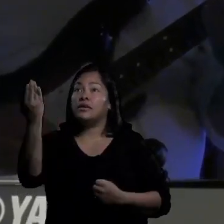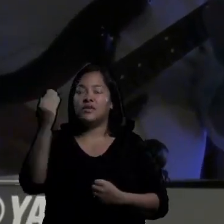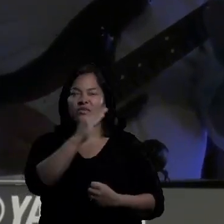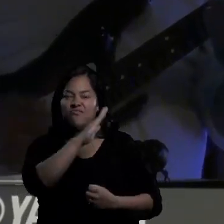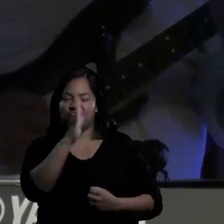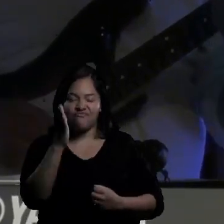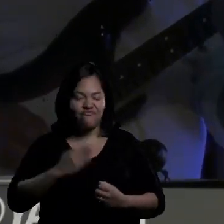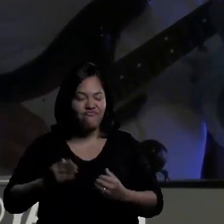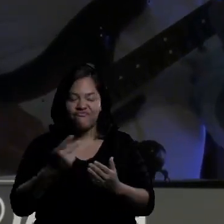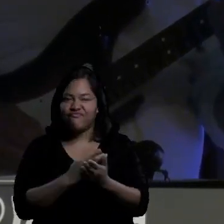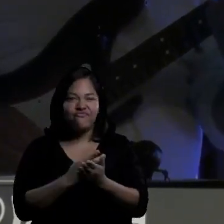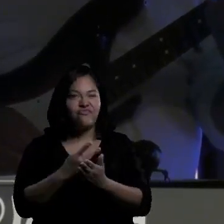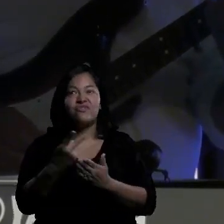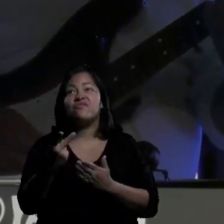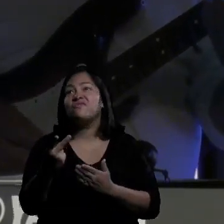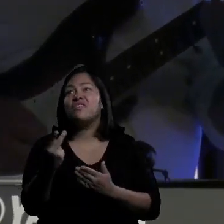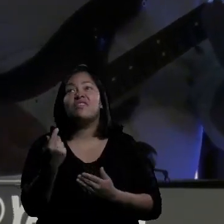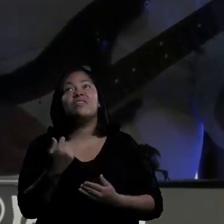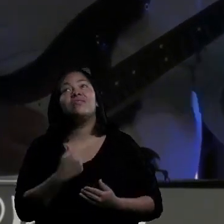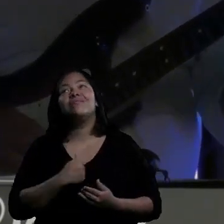confidence. You've made.